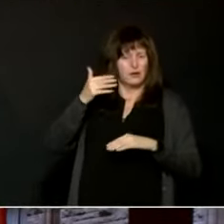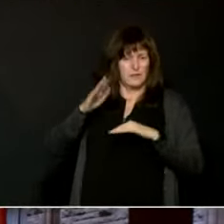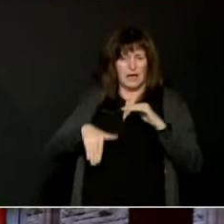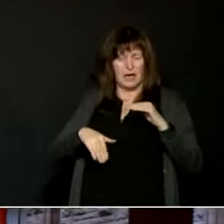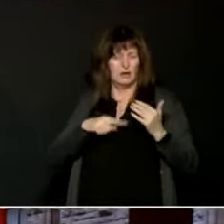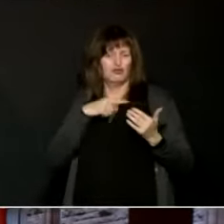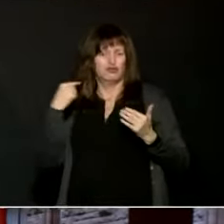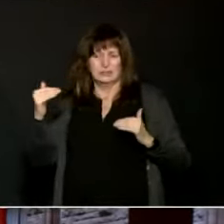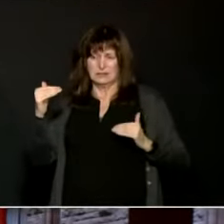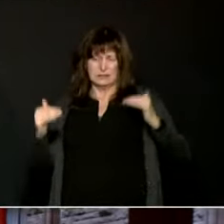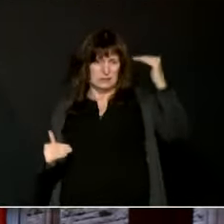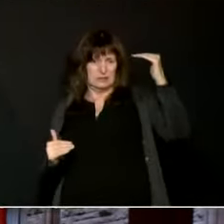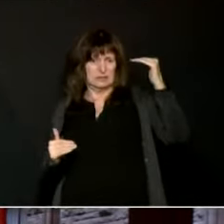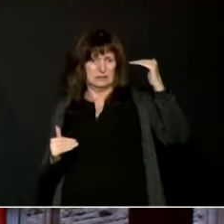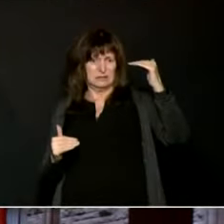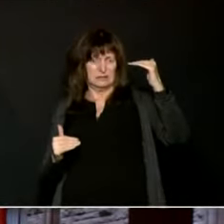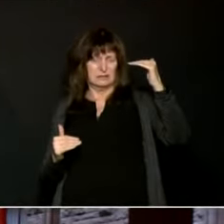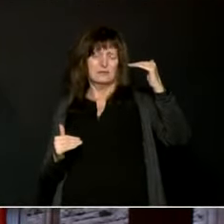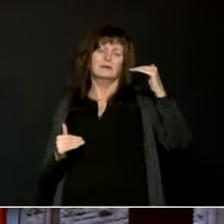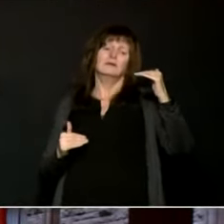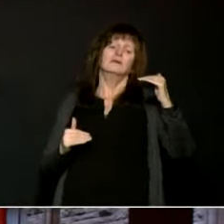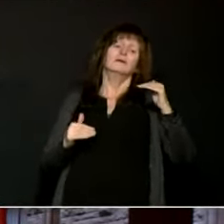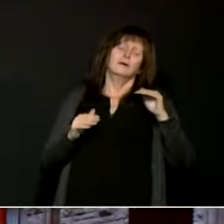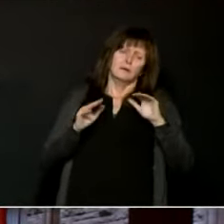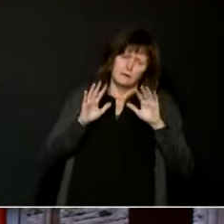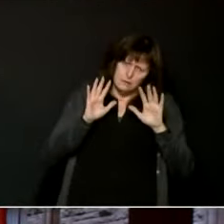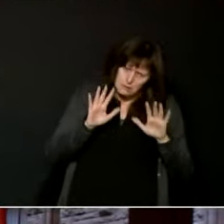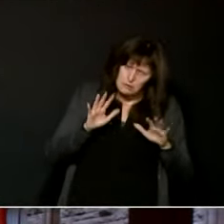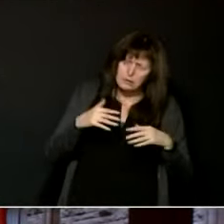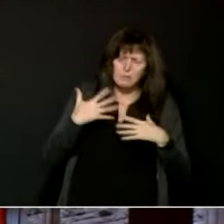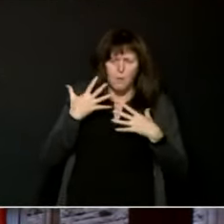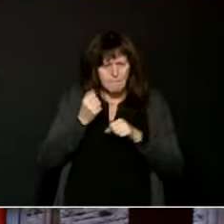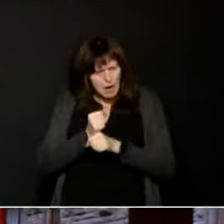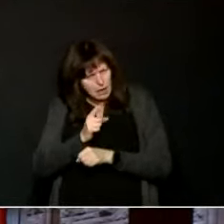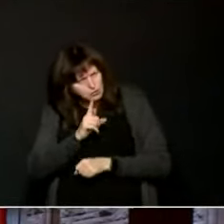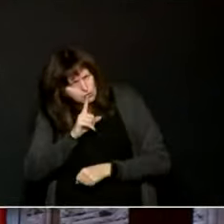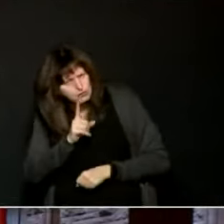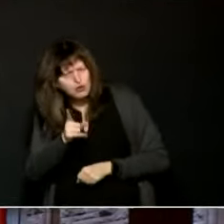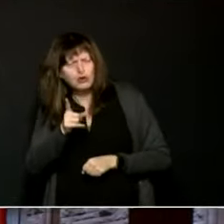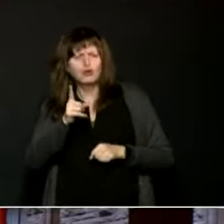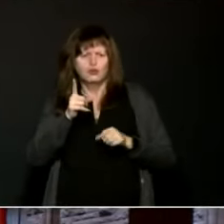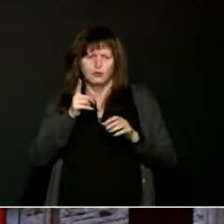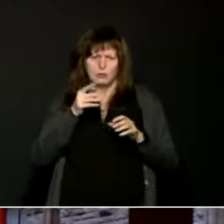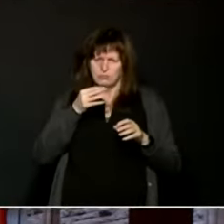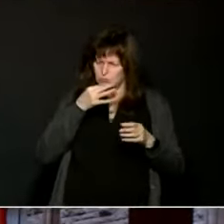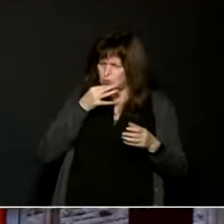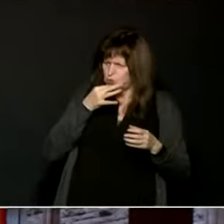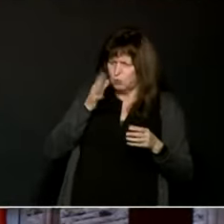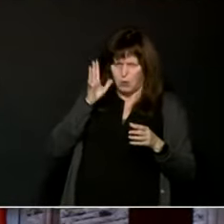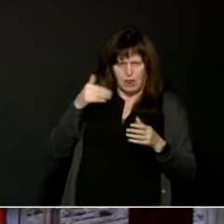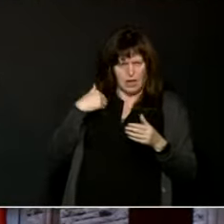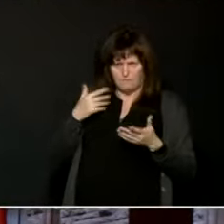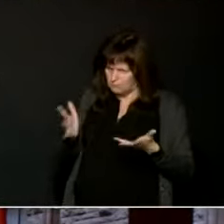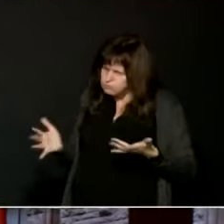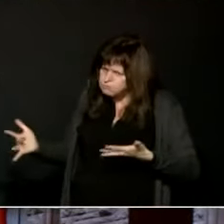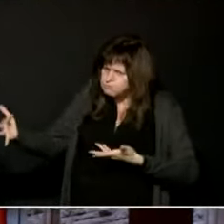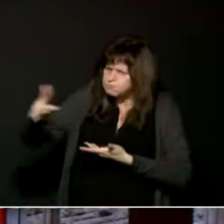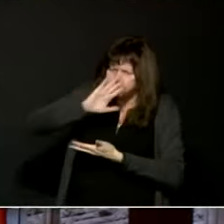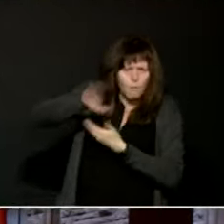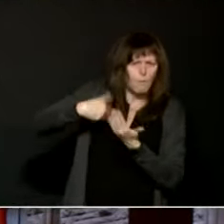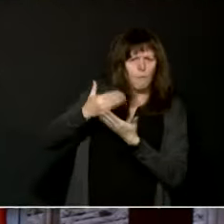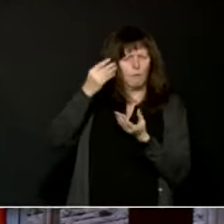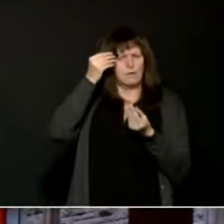clear that our experts know. Our science committee has already put some information out in that regard, and we want to make sure that we